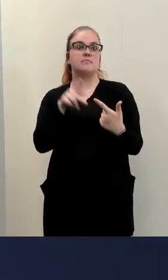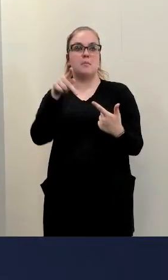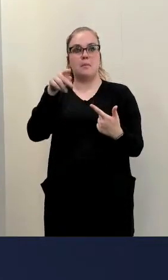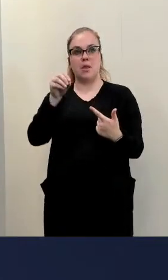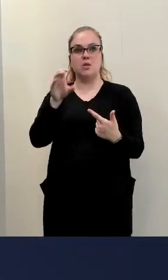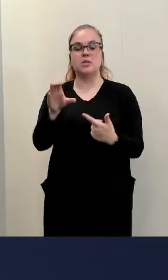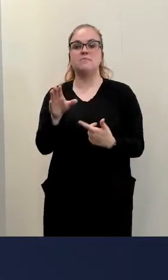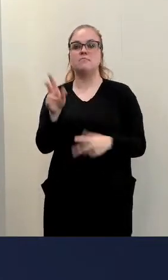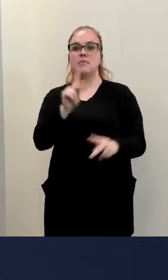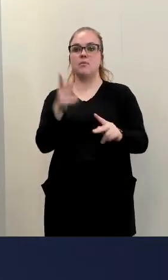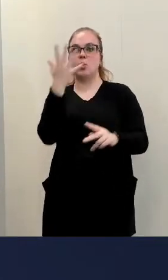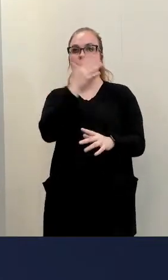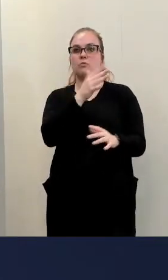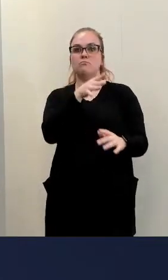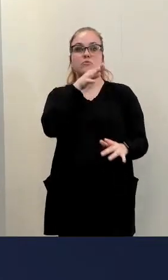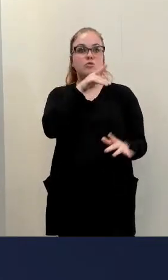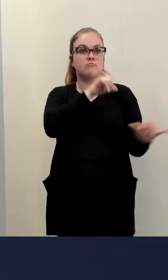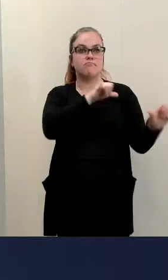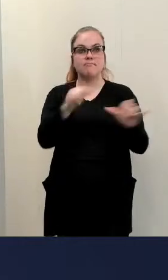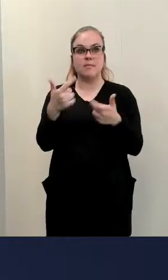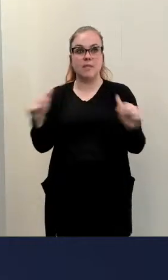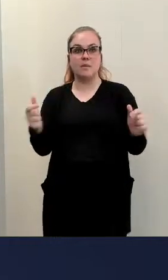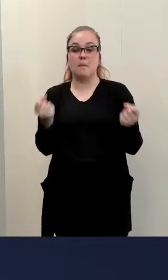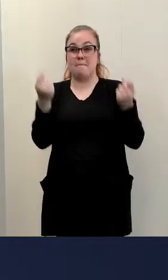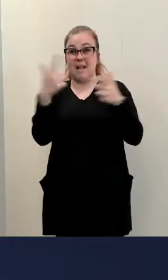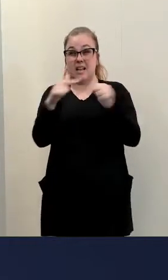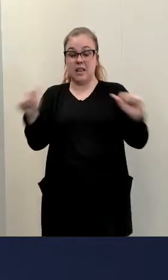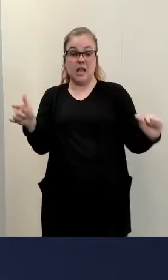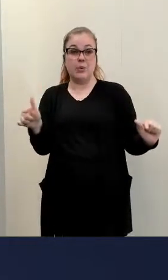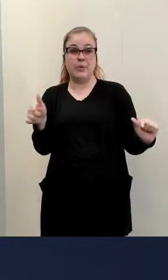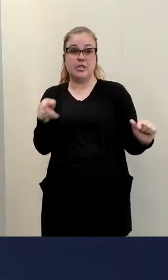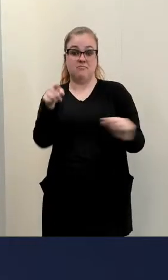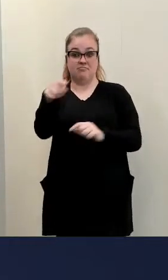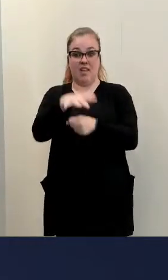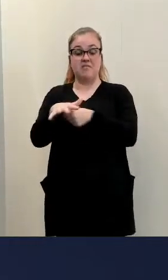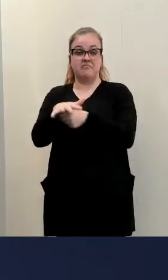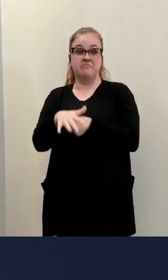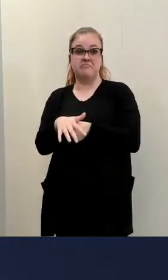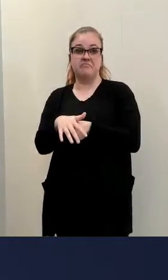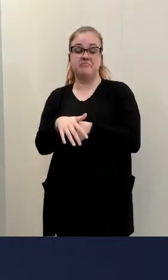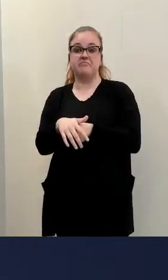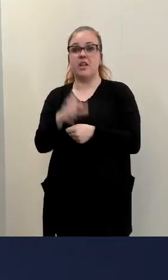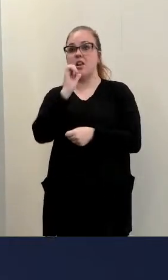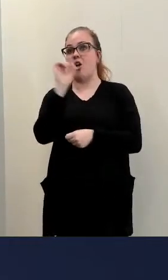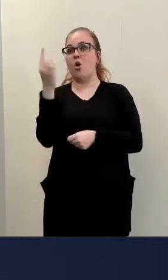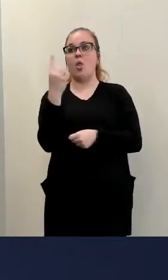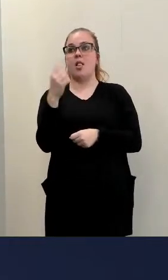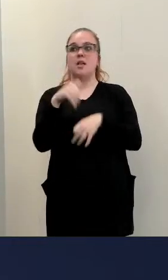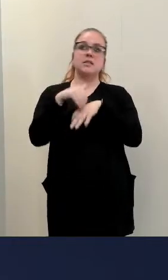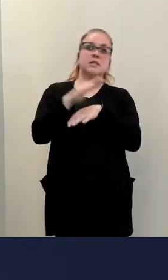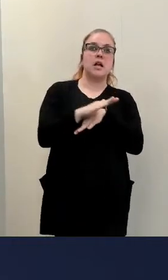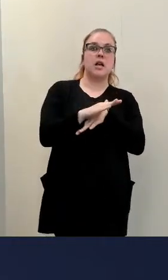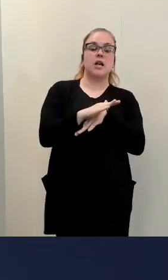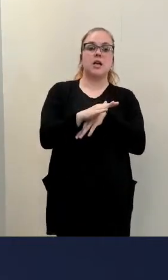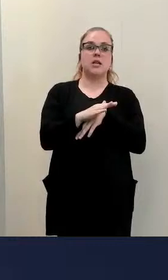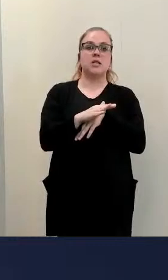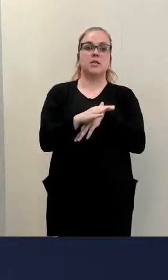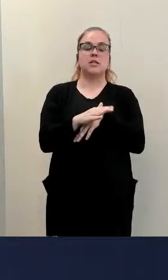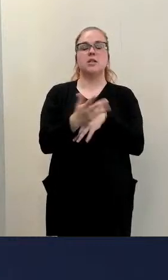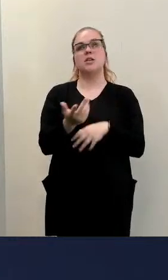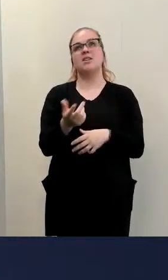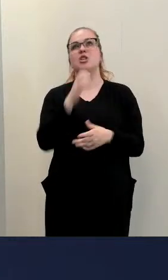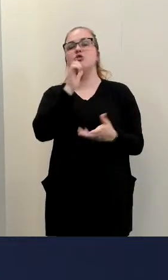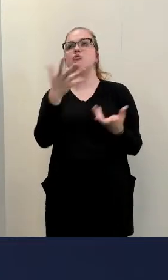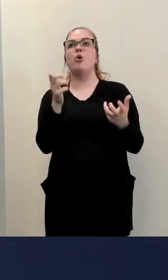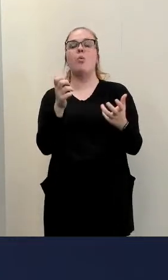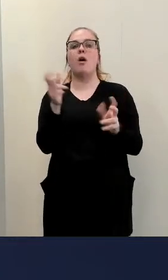people in this neighborhood who talk the same language, multiple languages spoken in that neighborhood. Not just send, and you don't want to